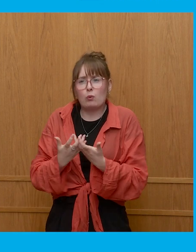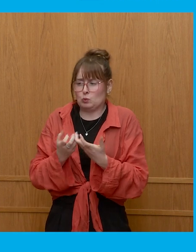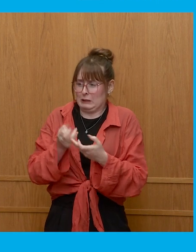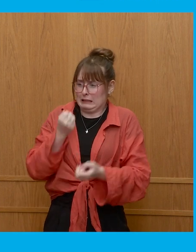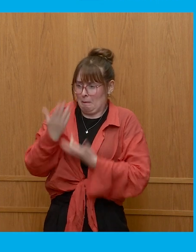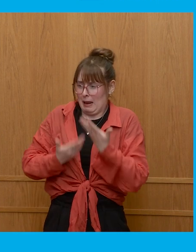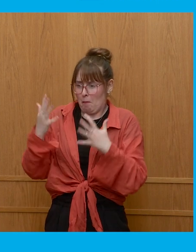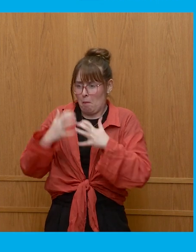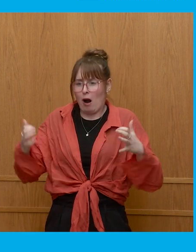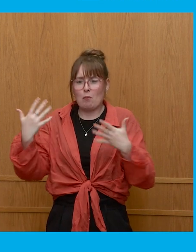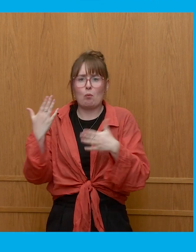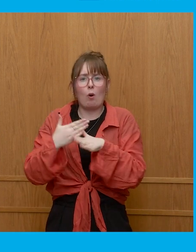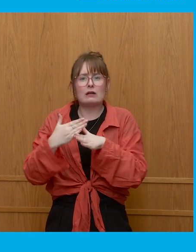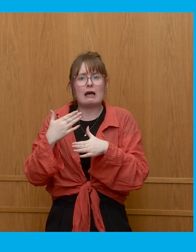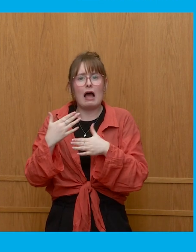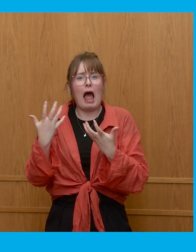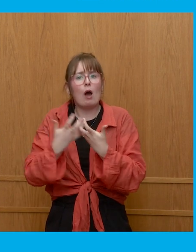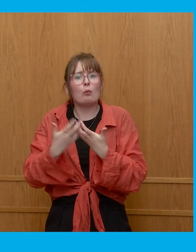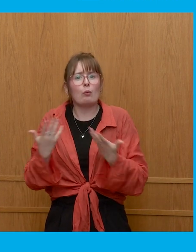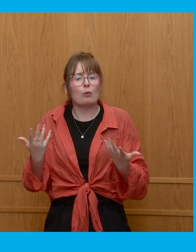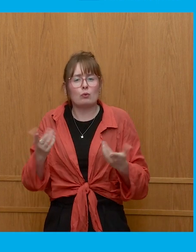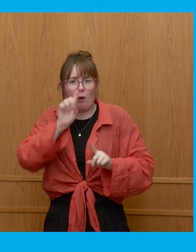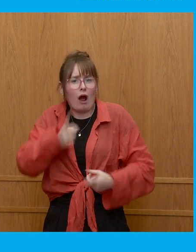how the parliament can work? You can have